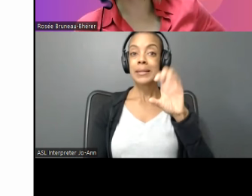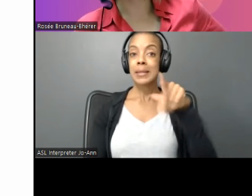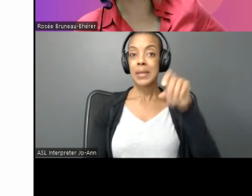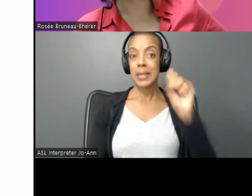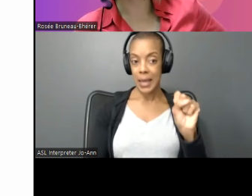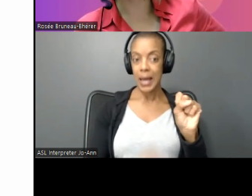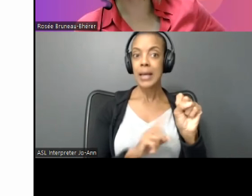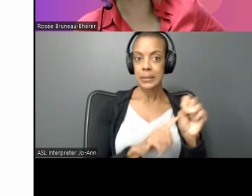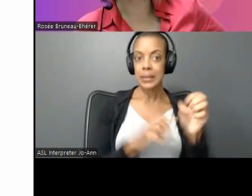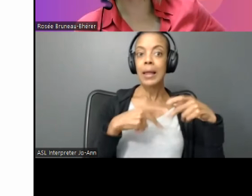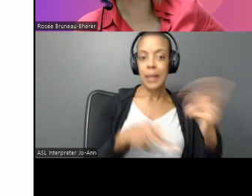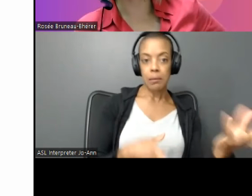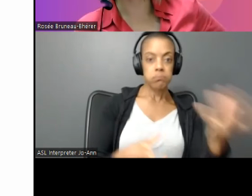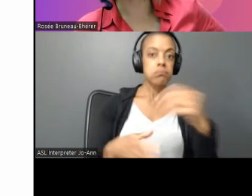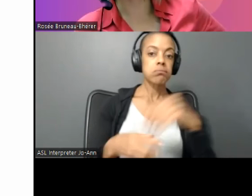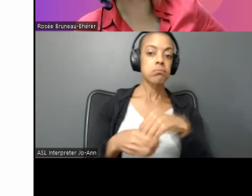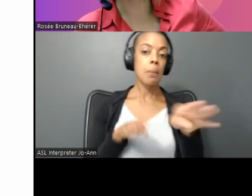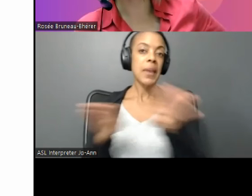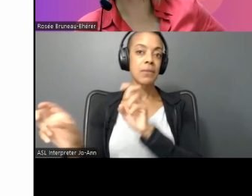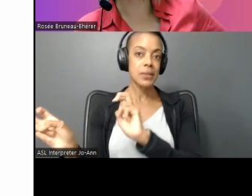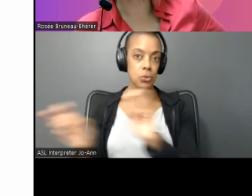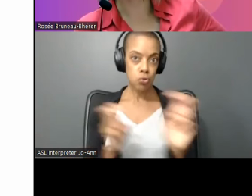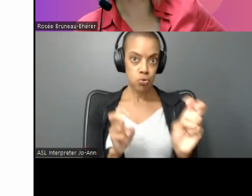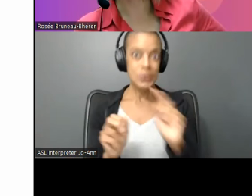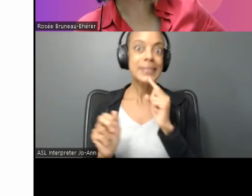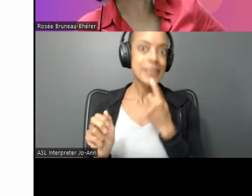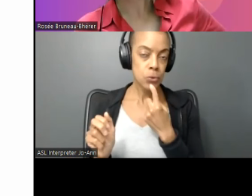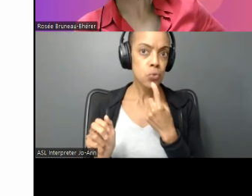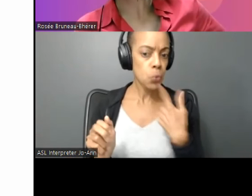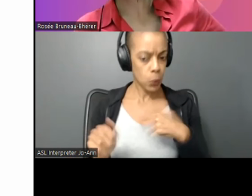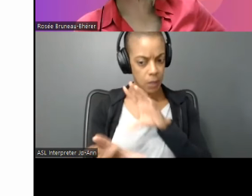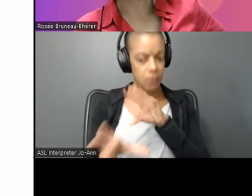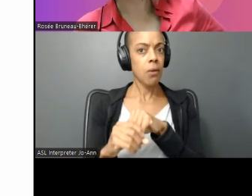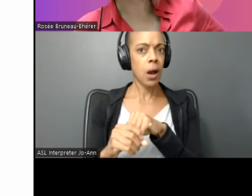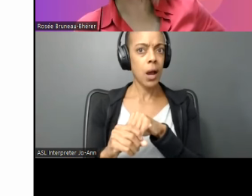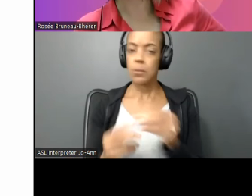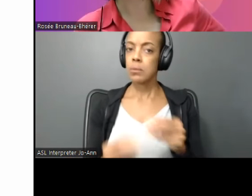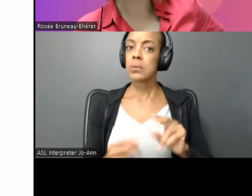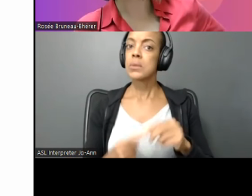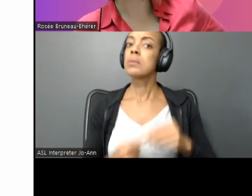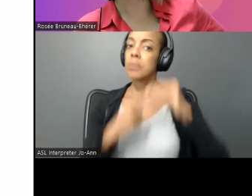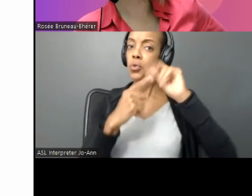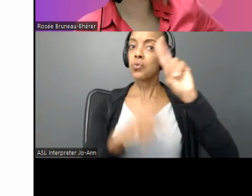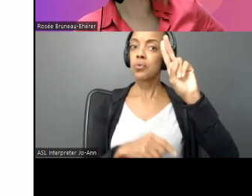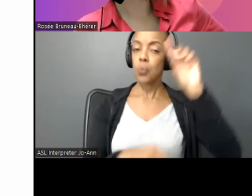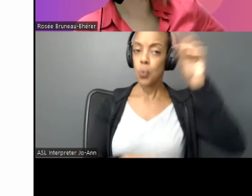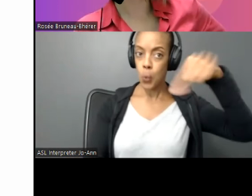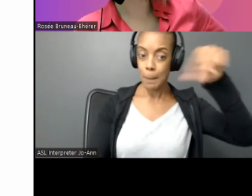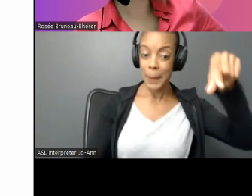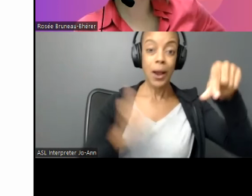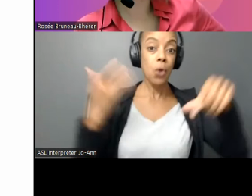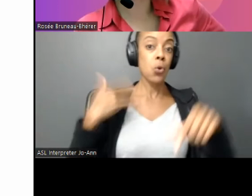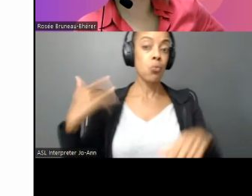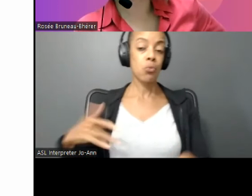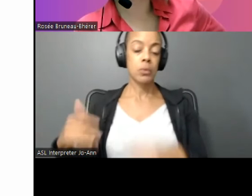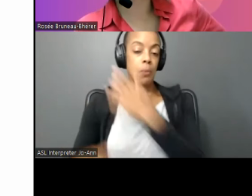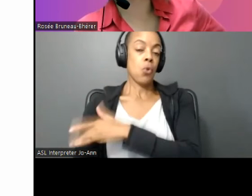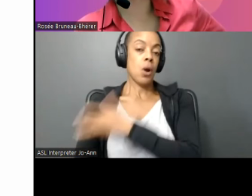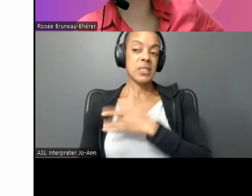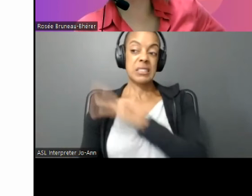intervene for behavioral issues that are serious. This is unique to Quebec. Other provinces don't allow this kind of